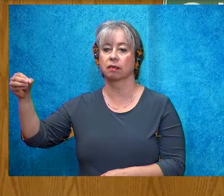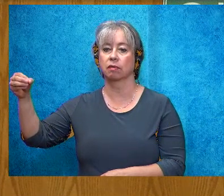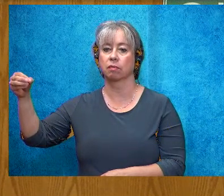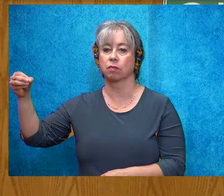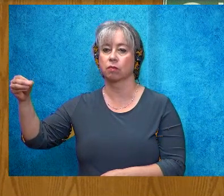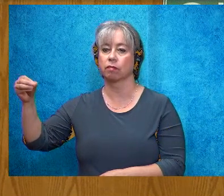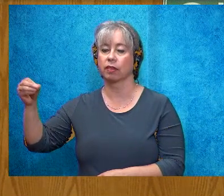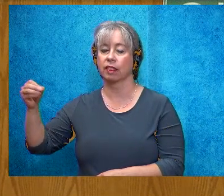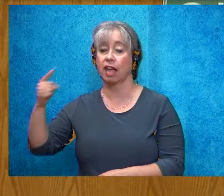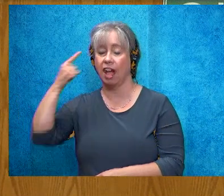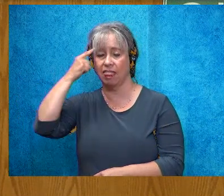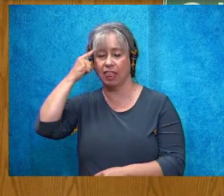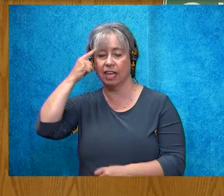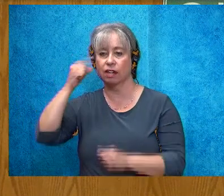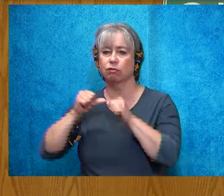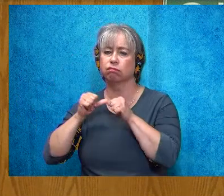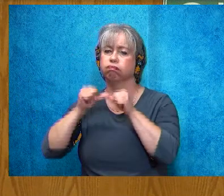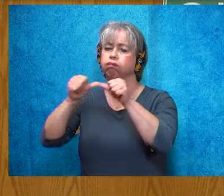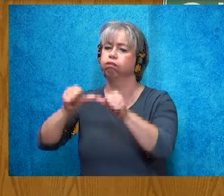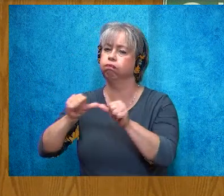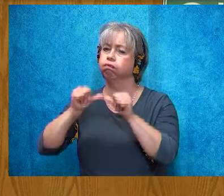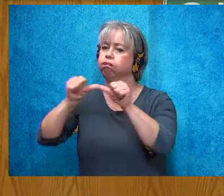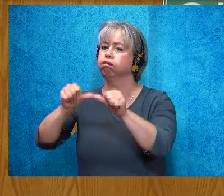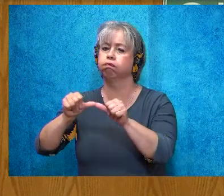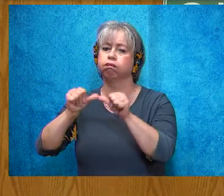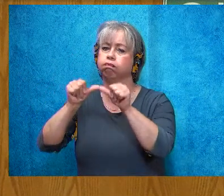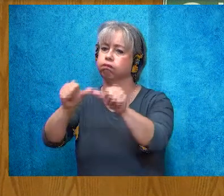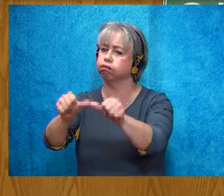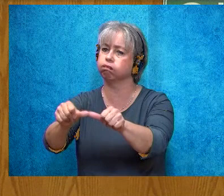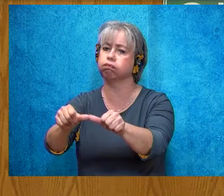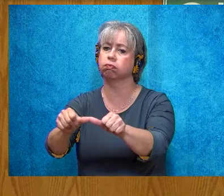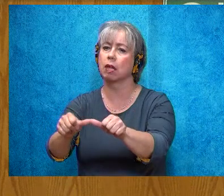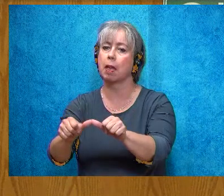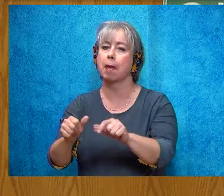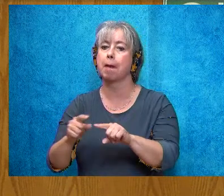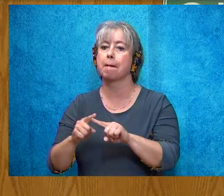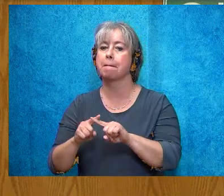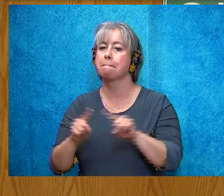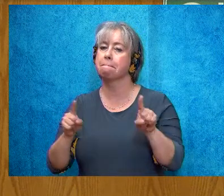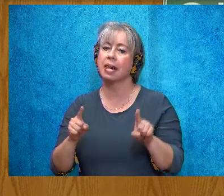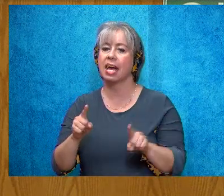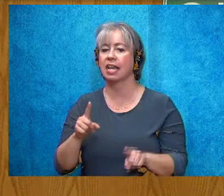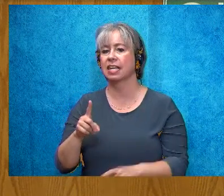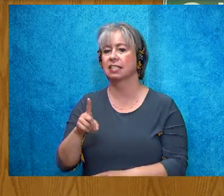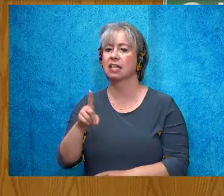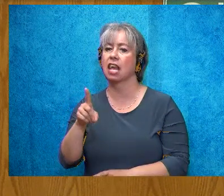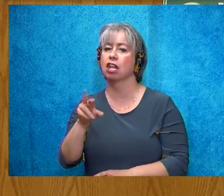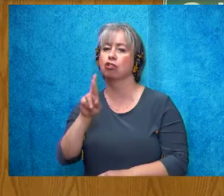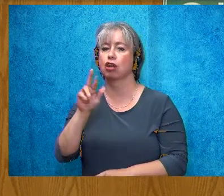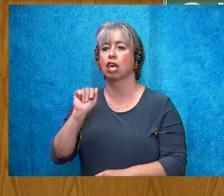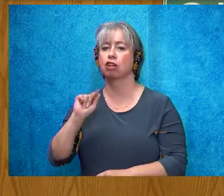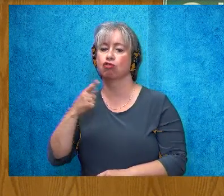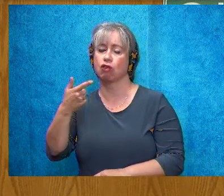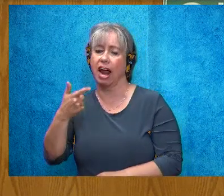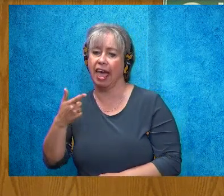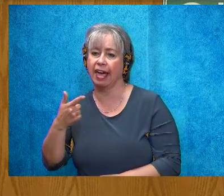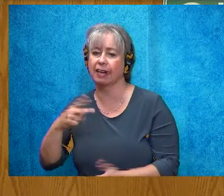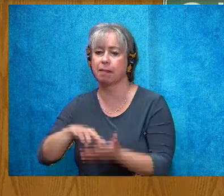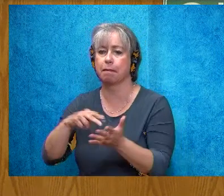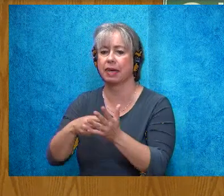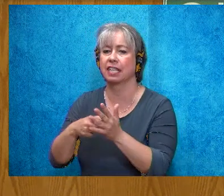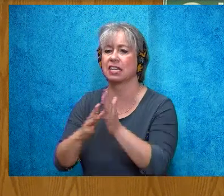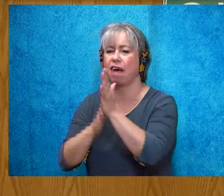going forever. But there is something that's a real drag here on Earth, friction. So